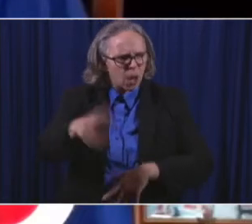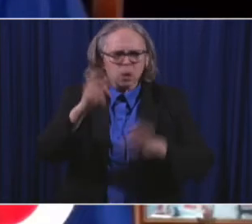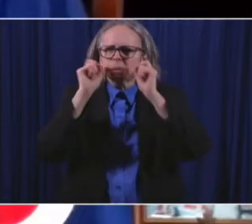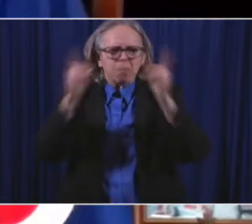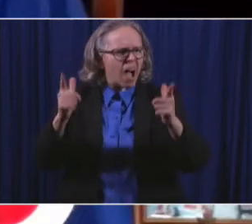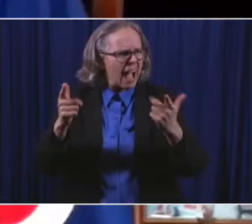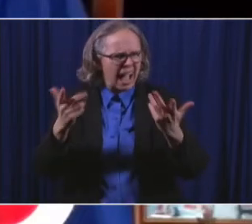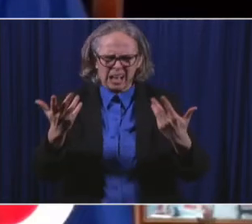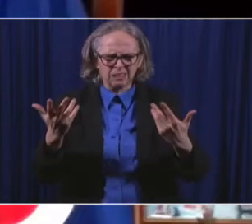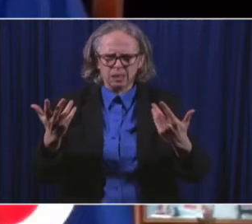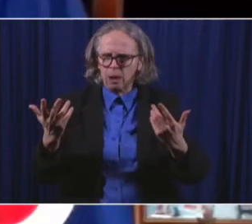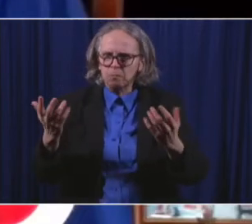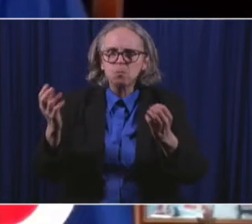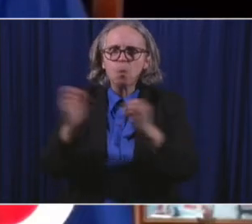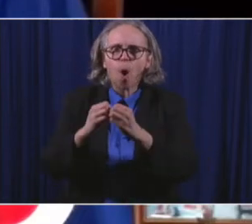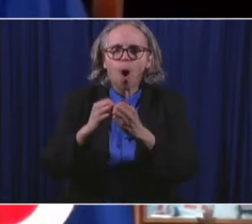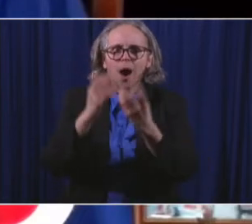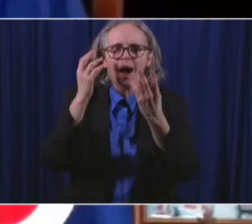announcing